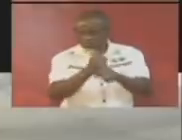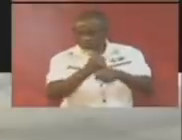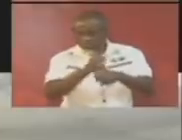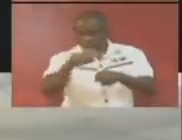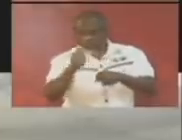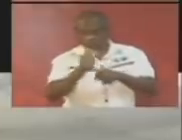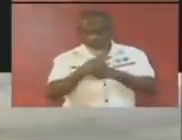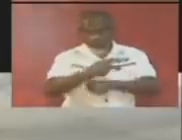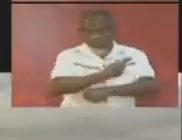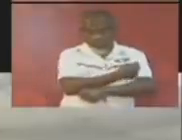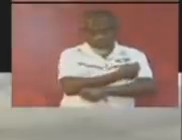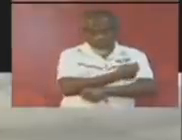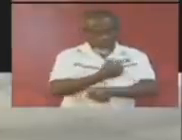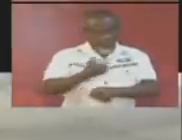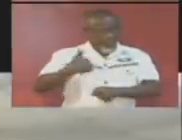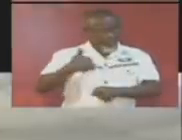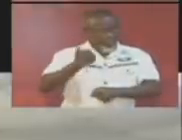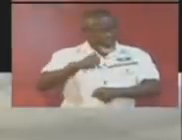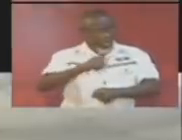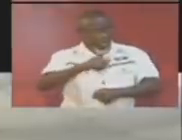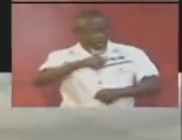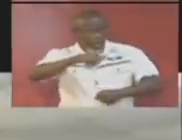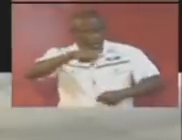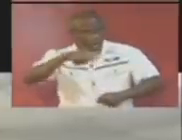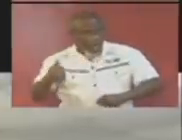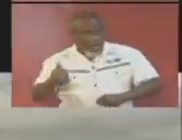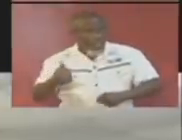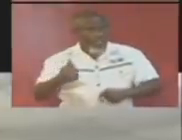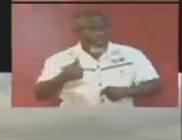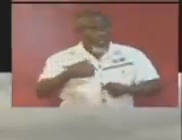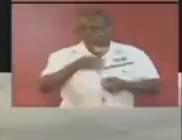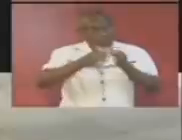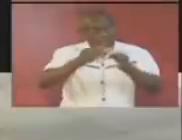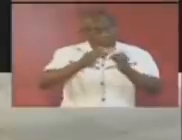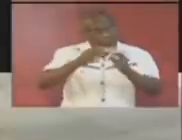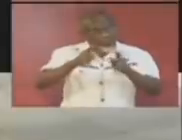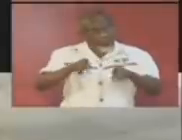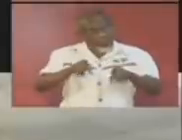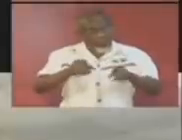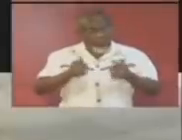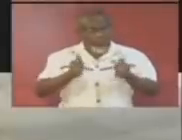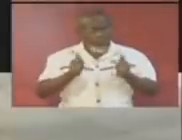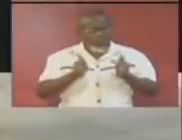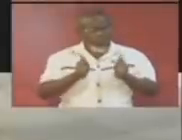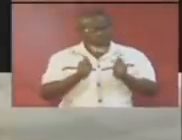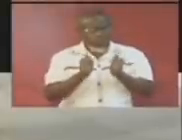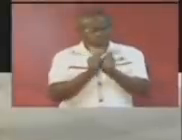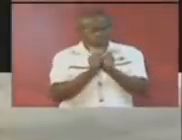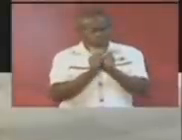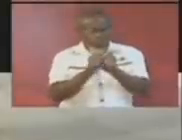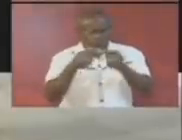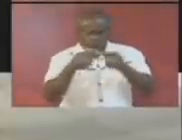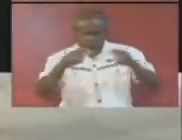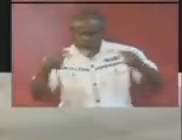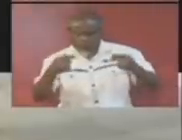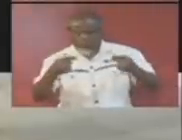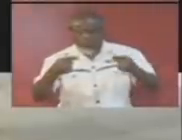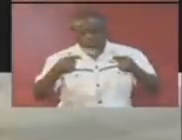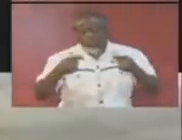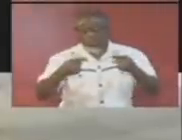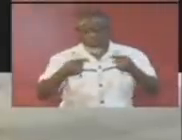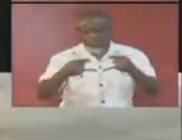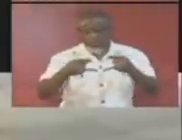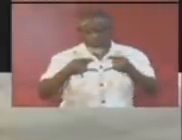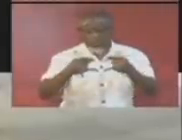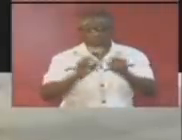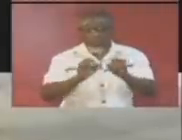there any other vaccines that persons with those allergic reactions that you would have mentioned, such as seafood